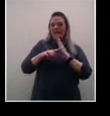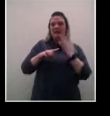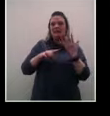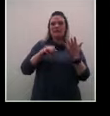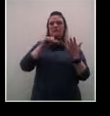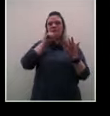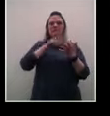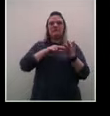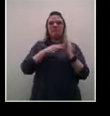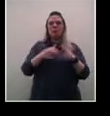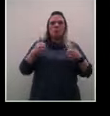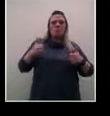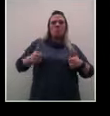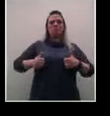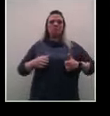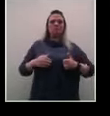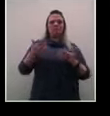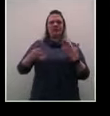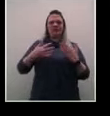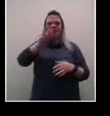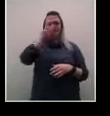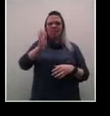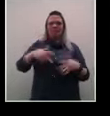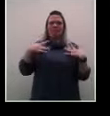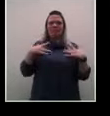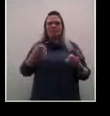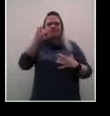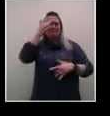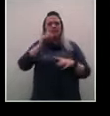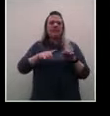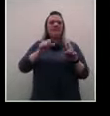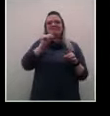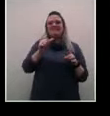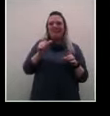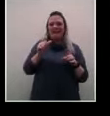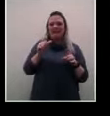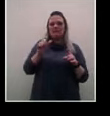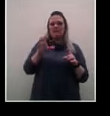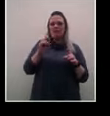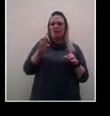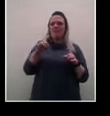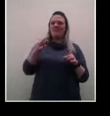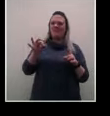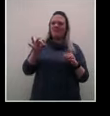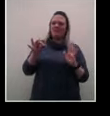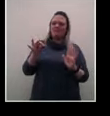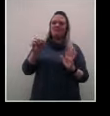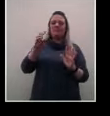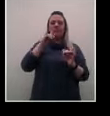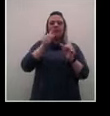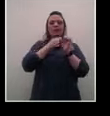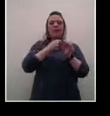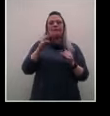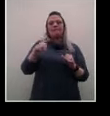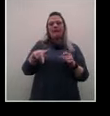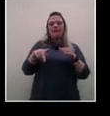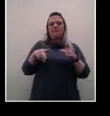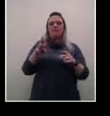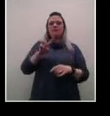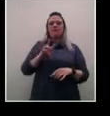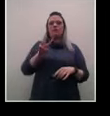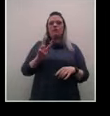in great health. They may actually be in poor health, but at least they don't have COVID-19. But you can keep track of these maps. Of course, Erie County's map is